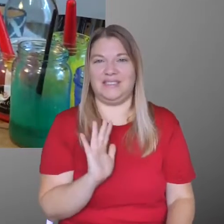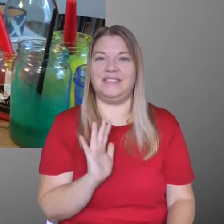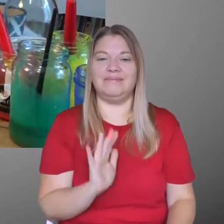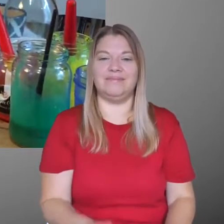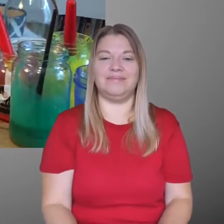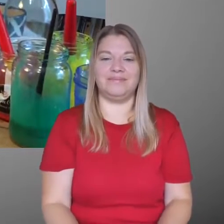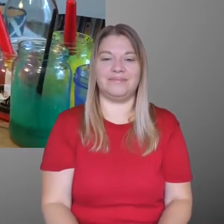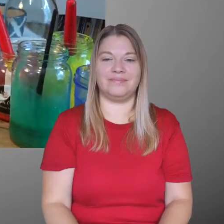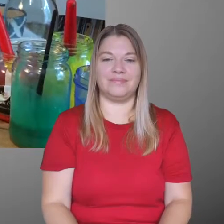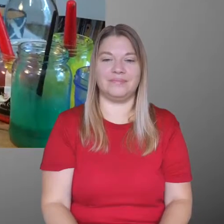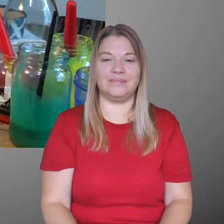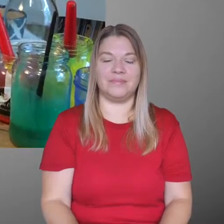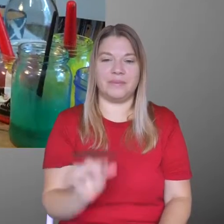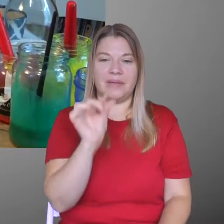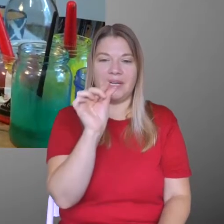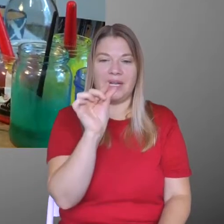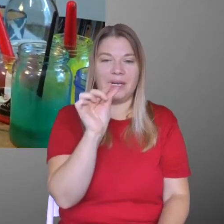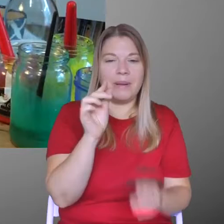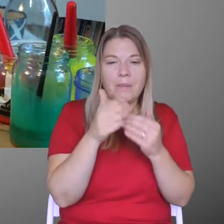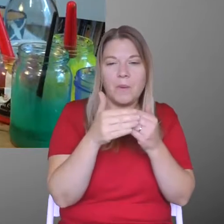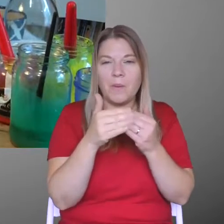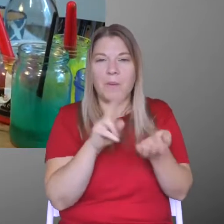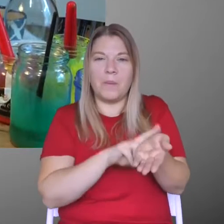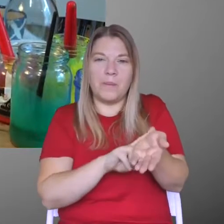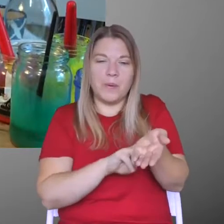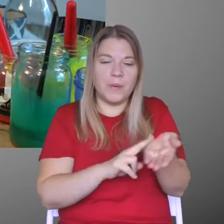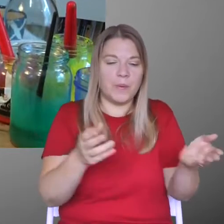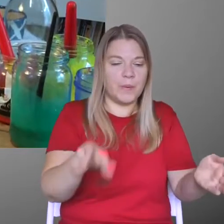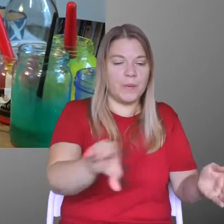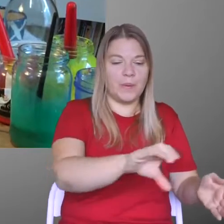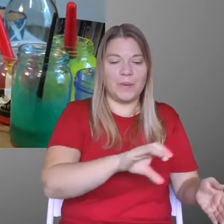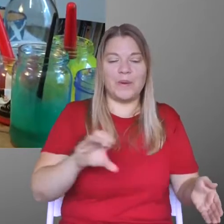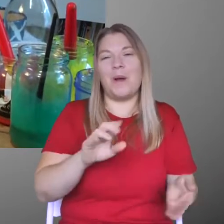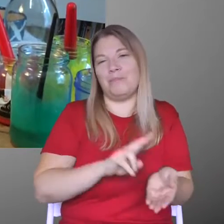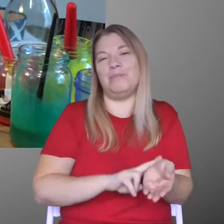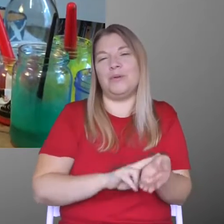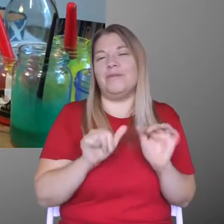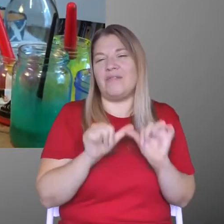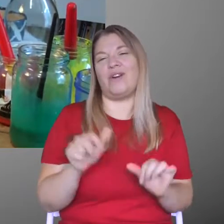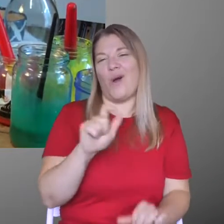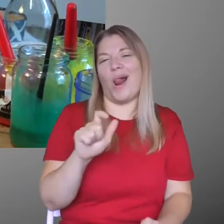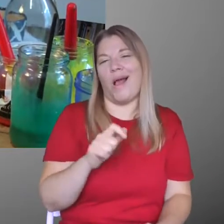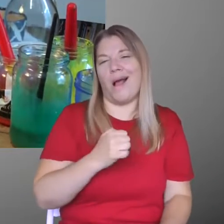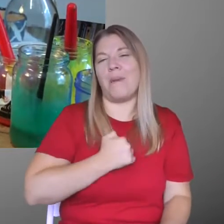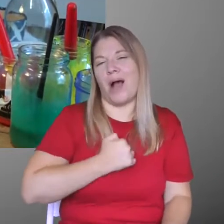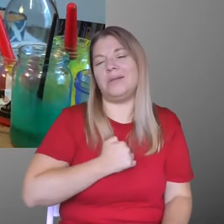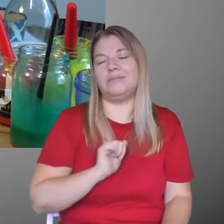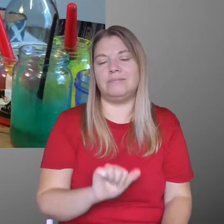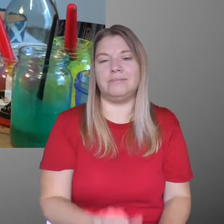try a little dollop more blue in a few places, because blue is my favourite colour. Okay.